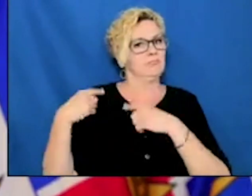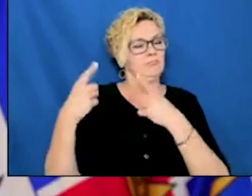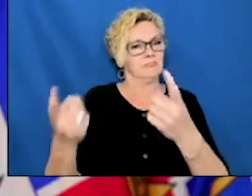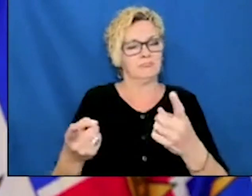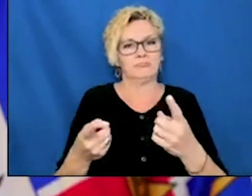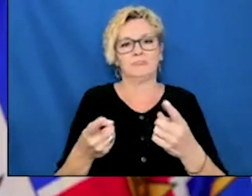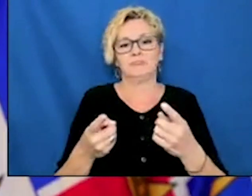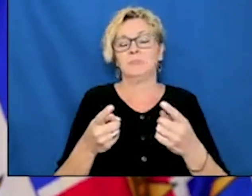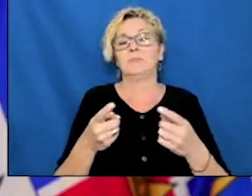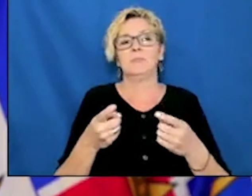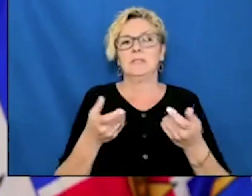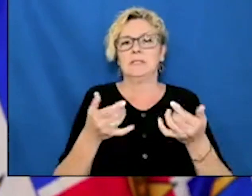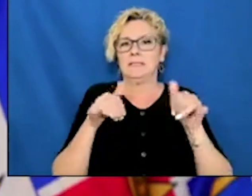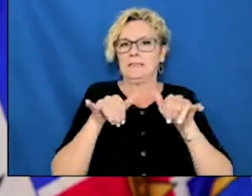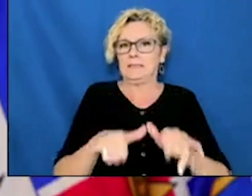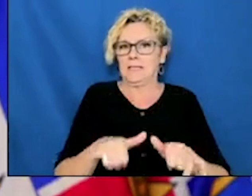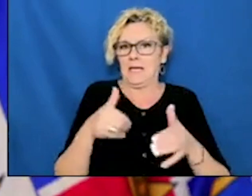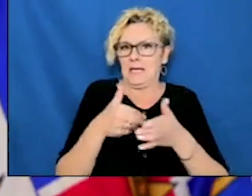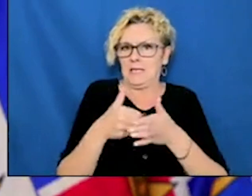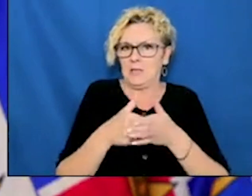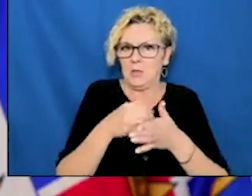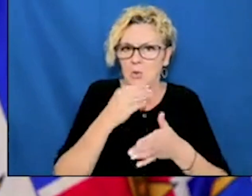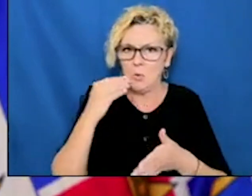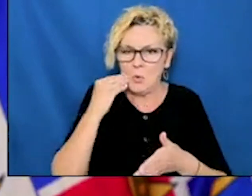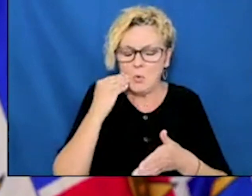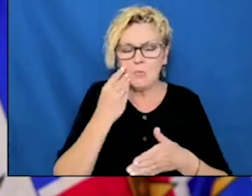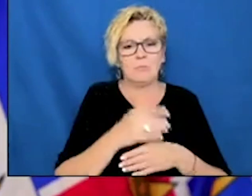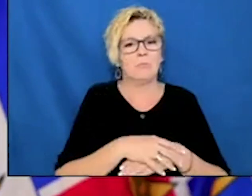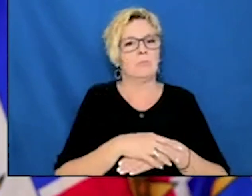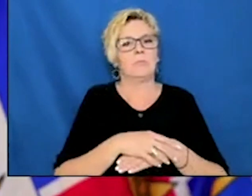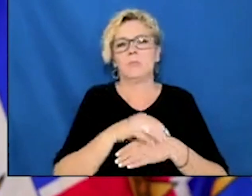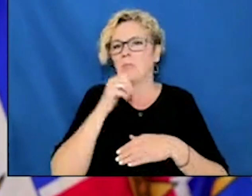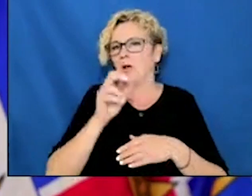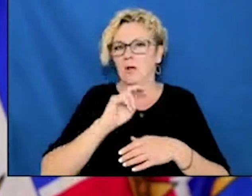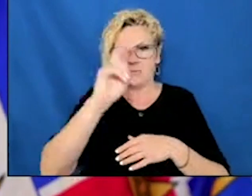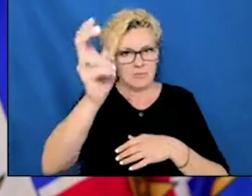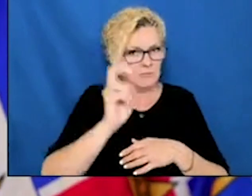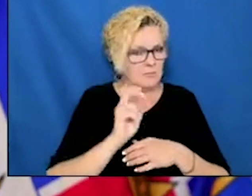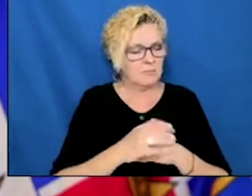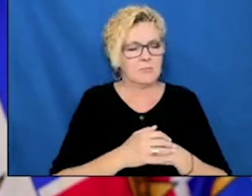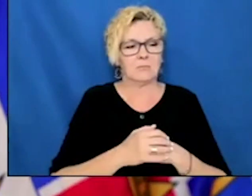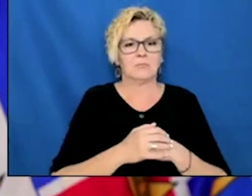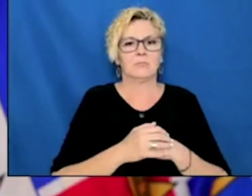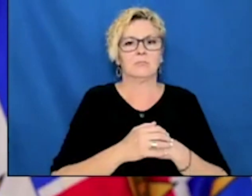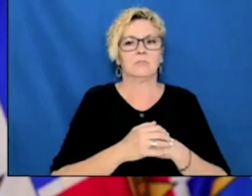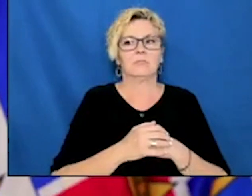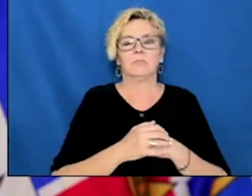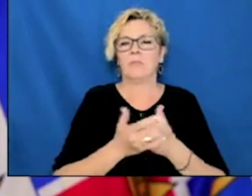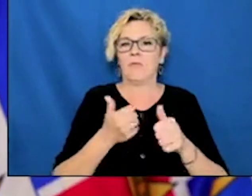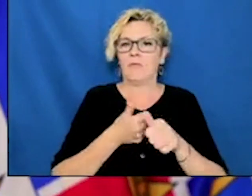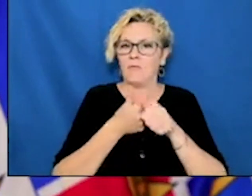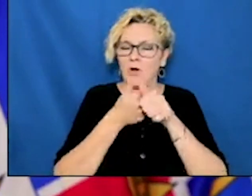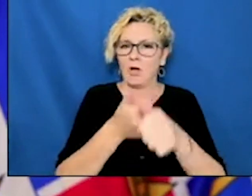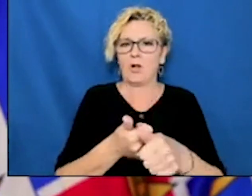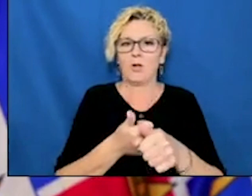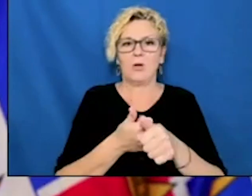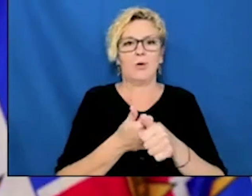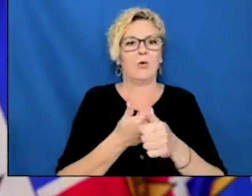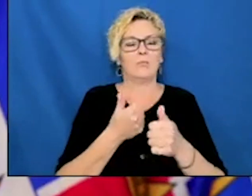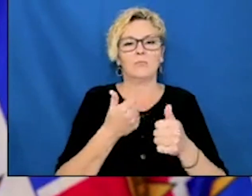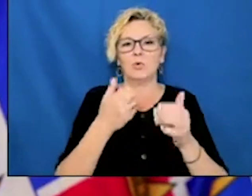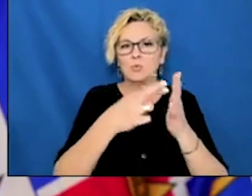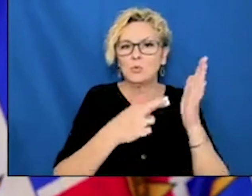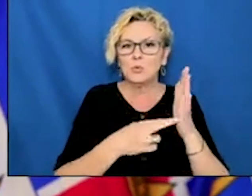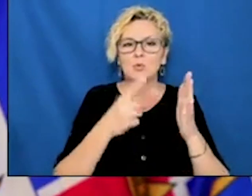local, following all of the public health measures, and using our layers of protection always. We are moving in the